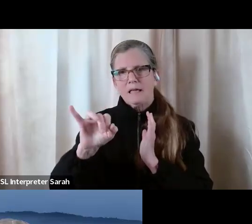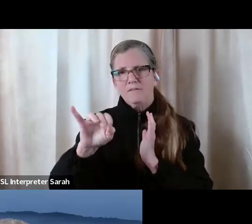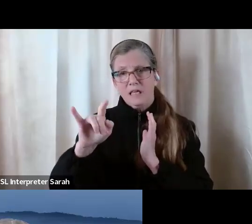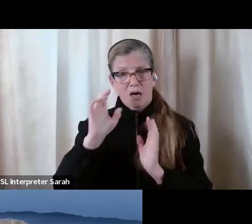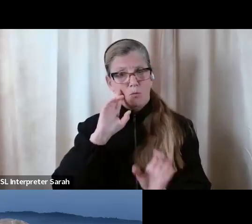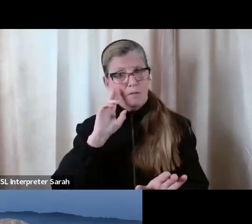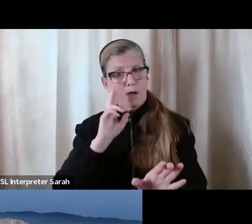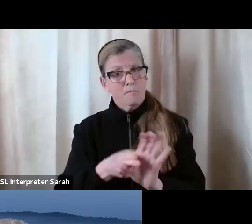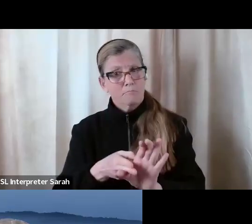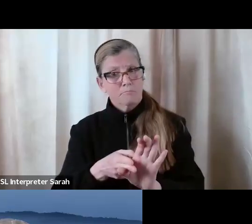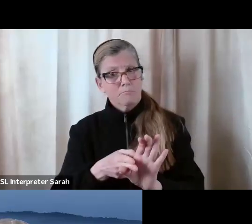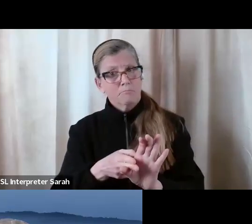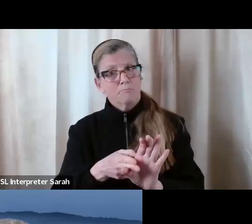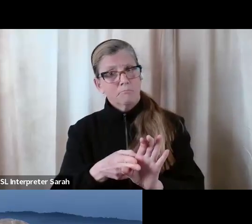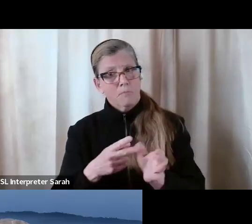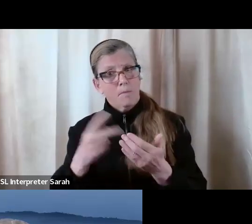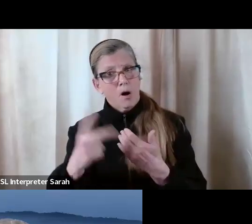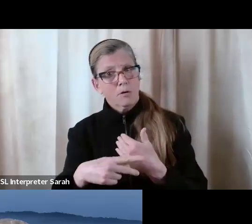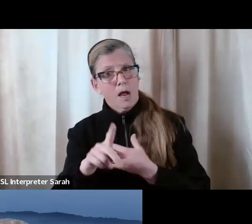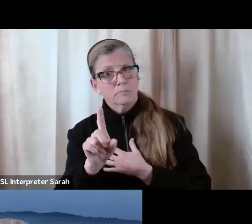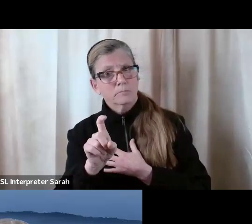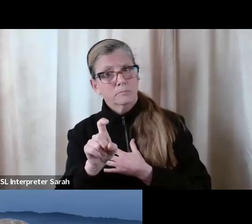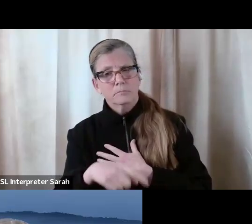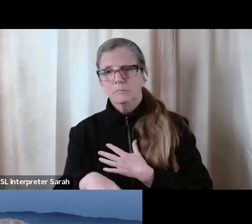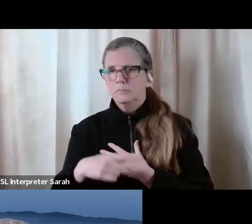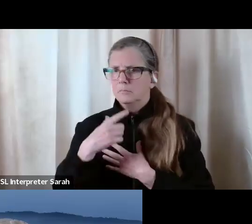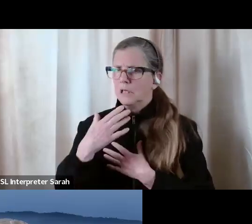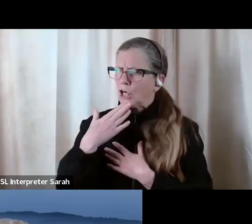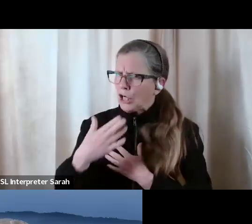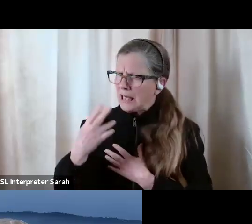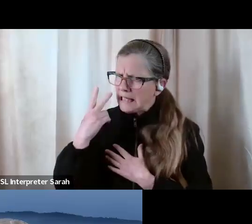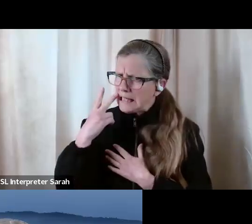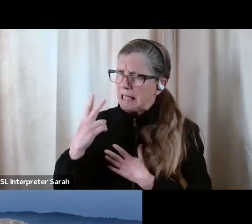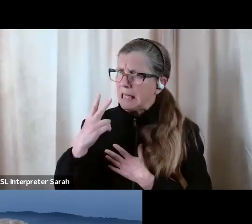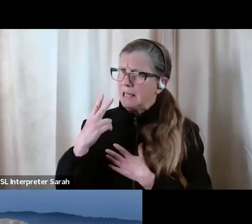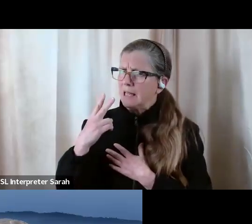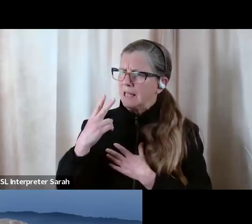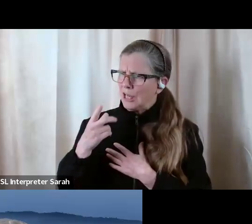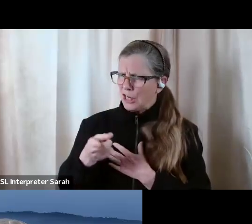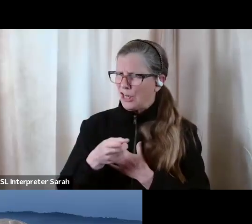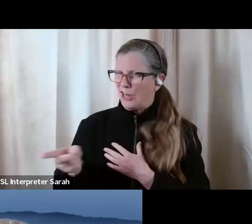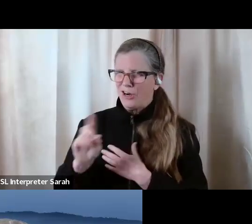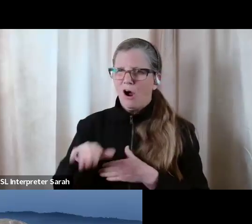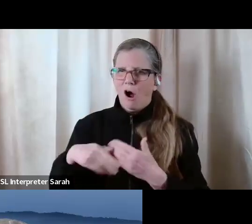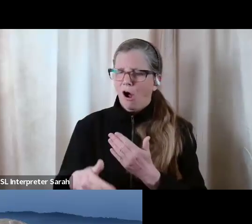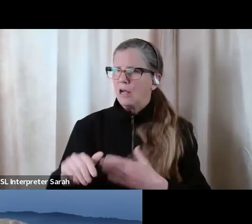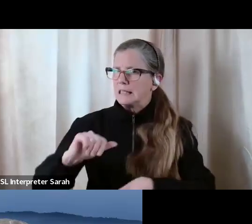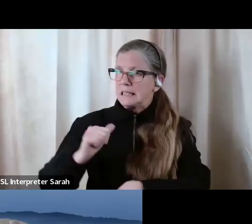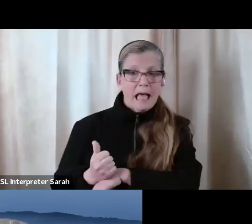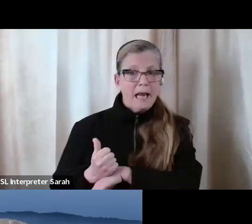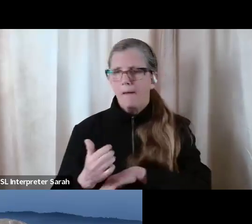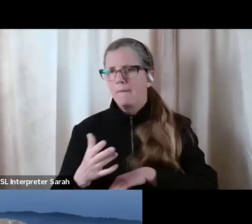the broadband pilot. So I wanted to point out, it's good to see that they're all set up and